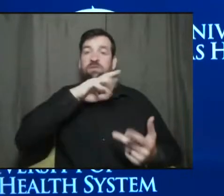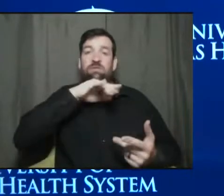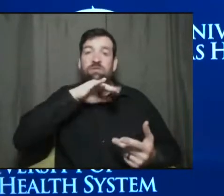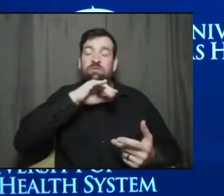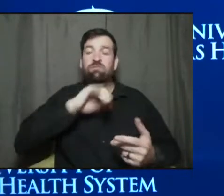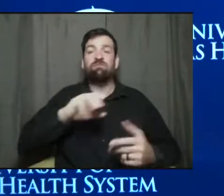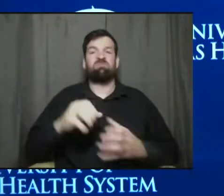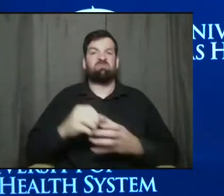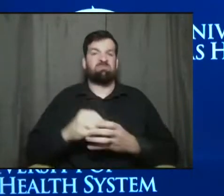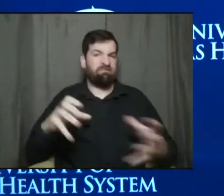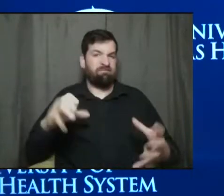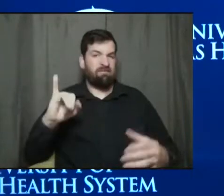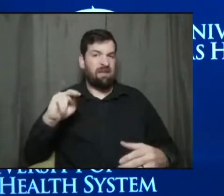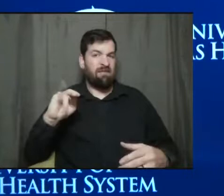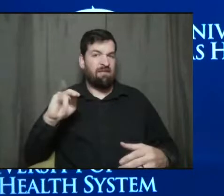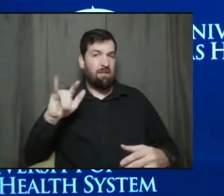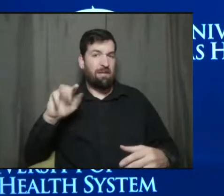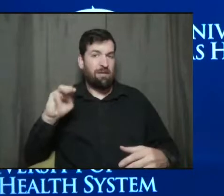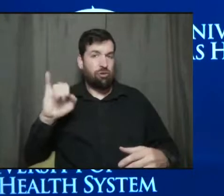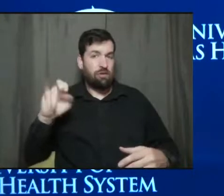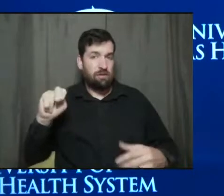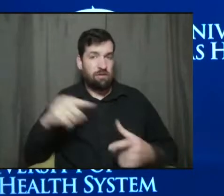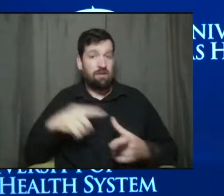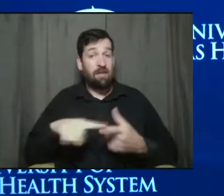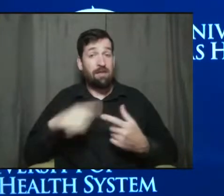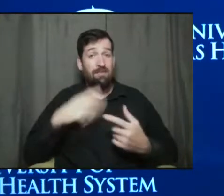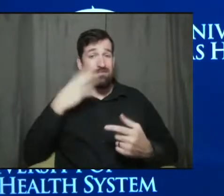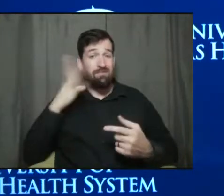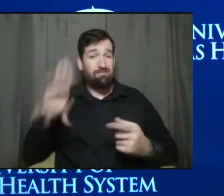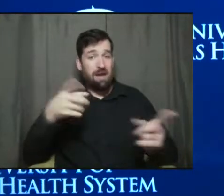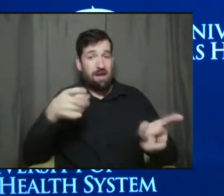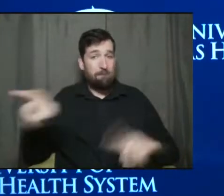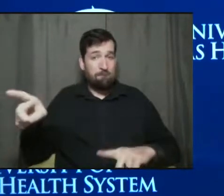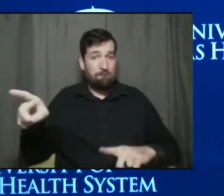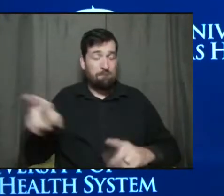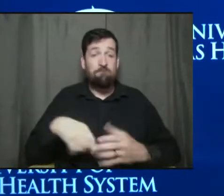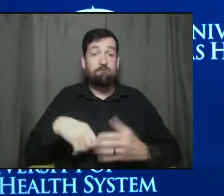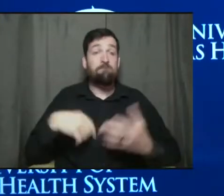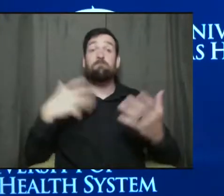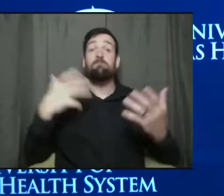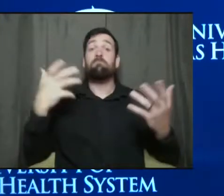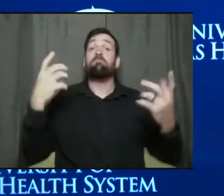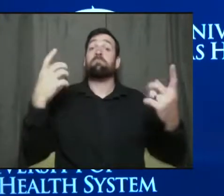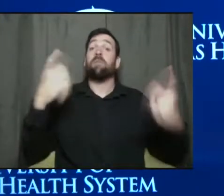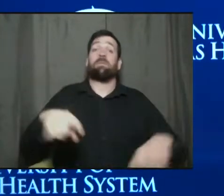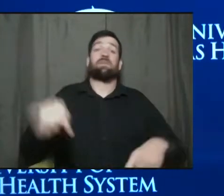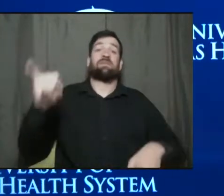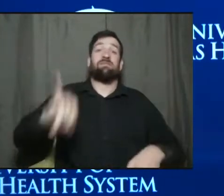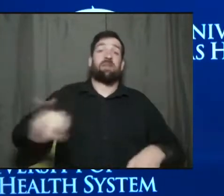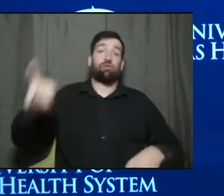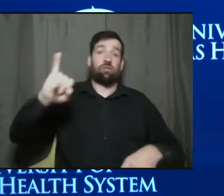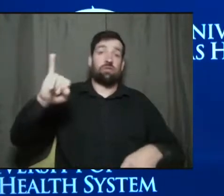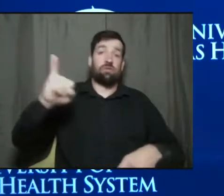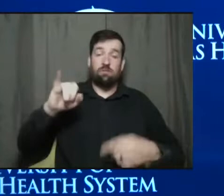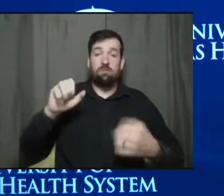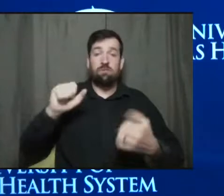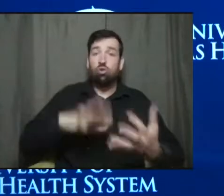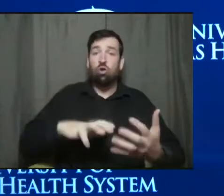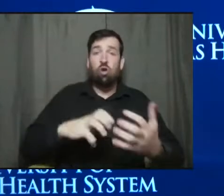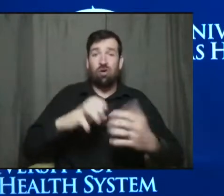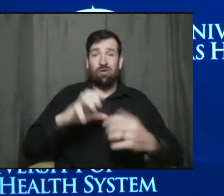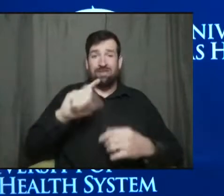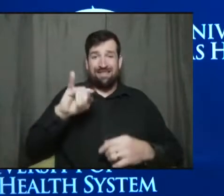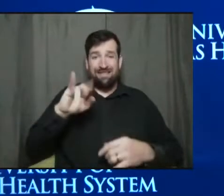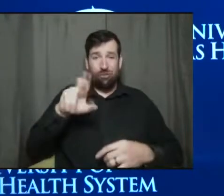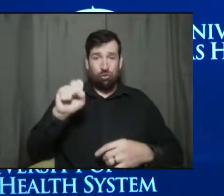soon, bad things start happening. What happens? Well, you get that infection in there, causes inflammation, it causes breakdown of the tissue around, and